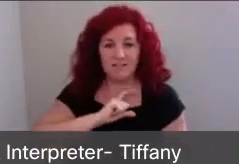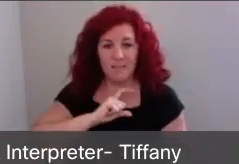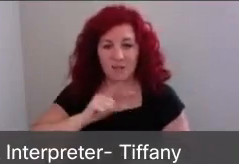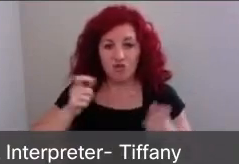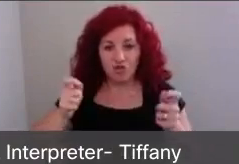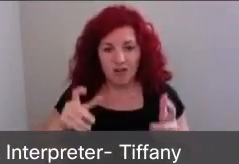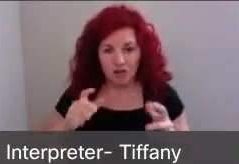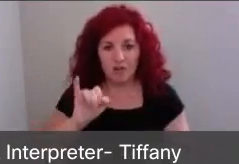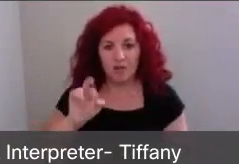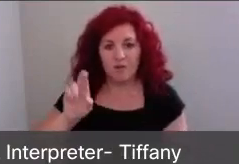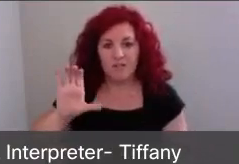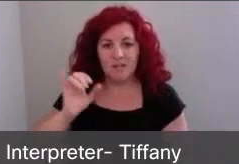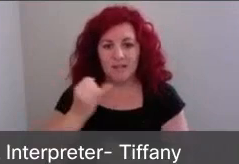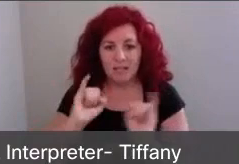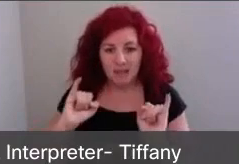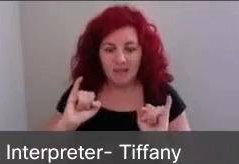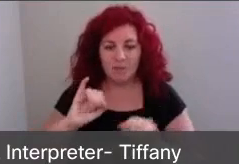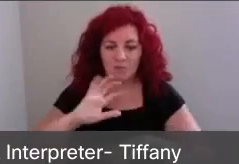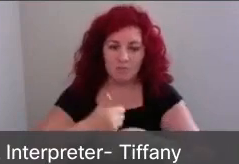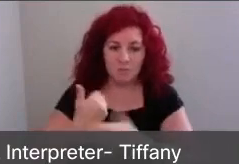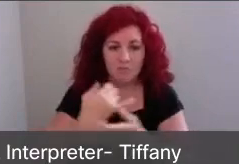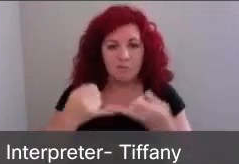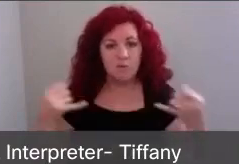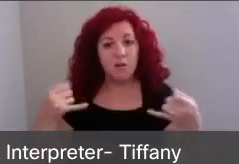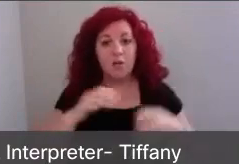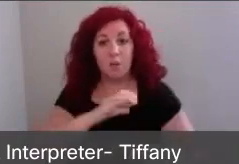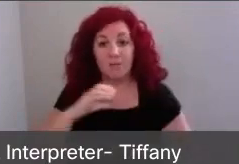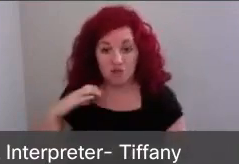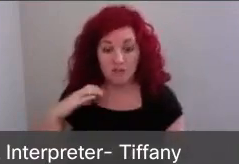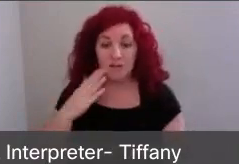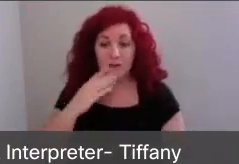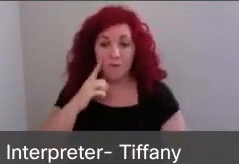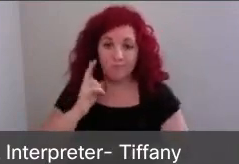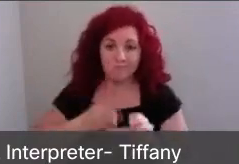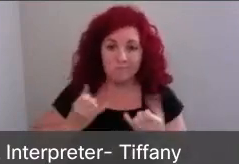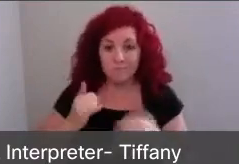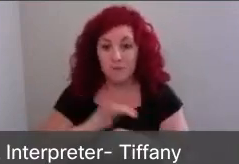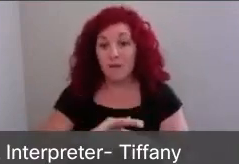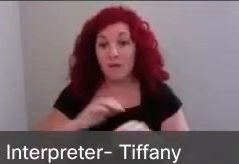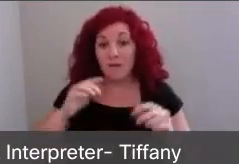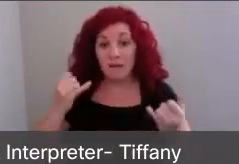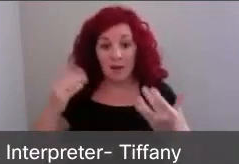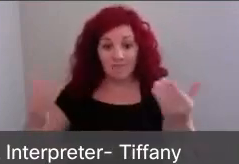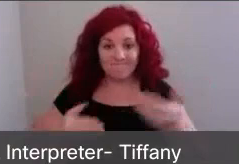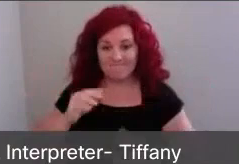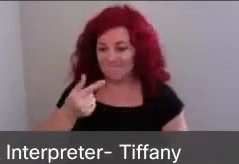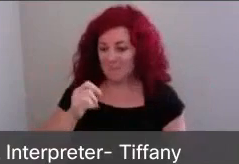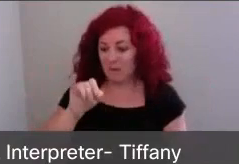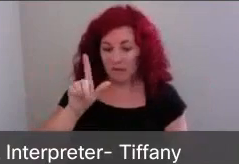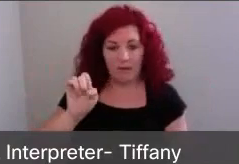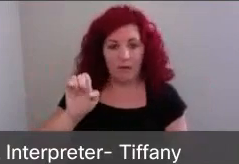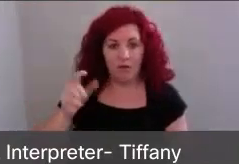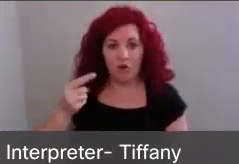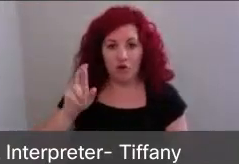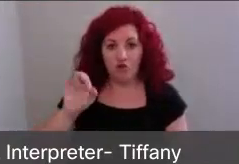Independent Redistricting Commission. Thank you all for being here tonight. At this point, we'd like to welcome Gail Griffin, a representative